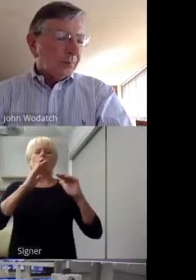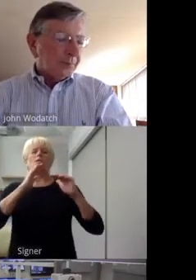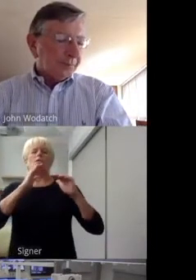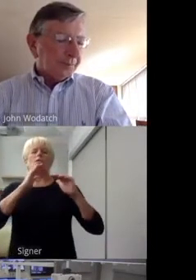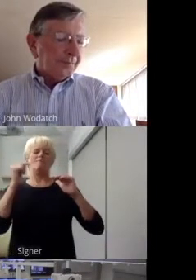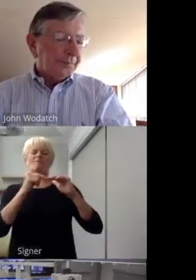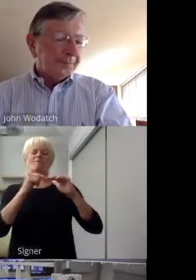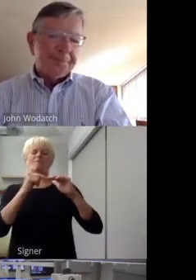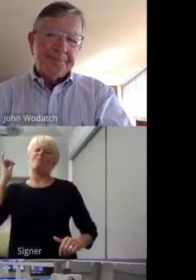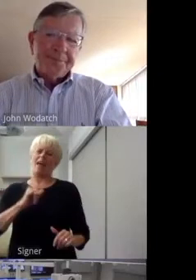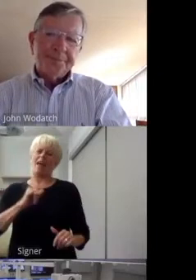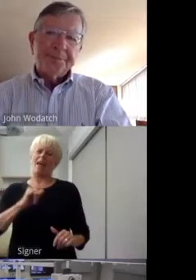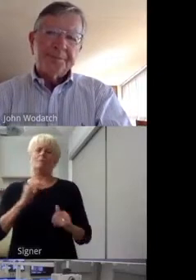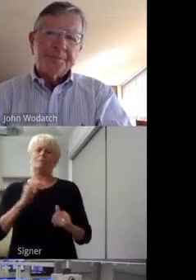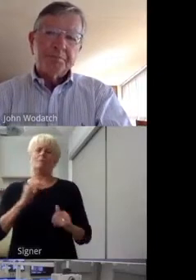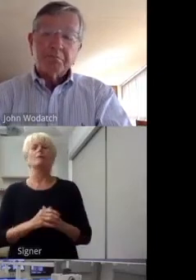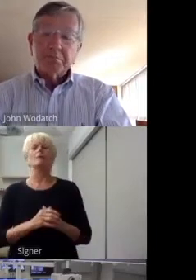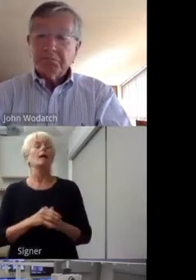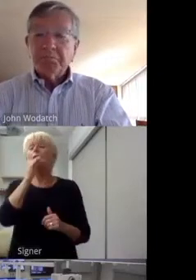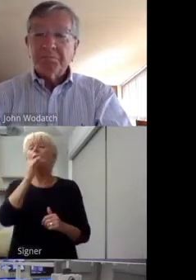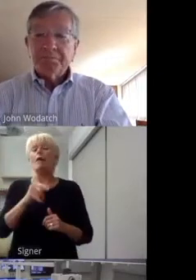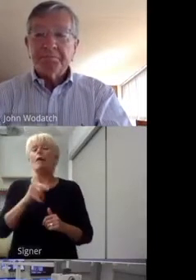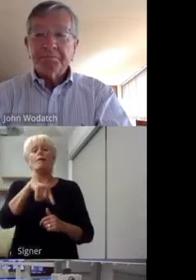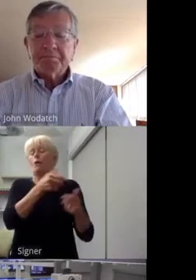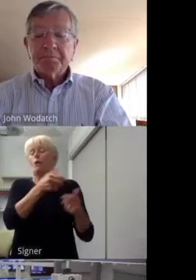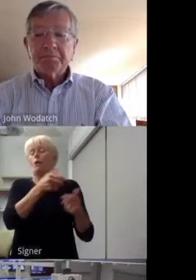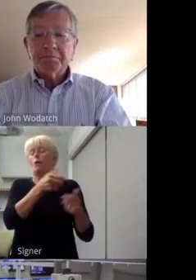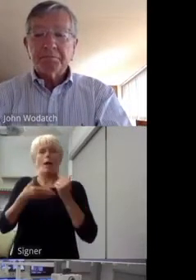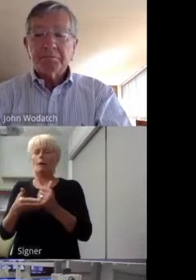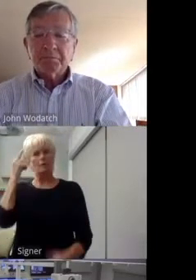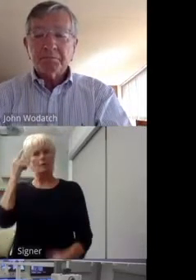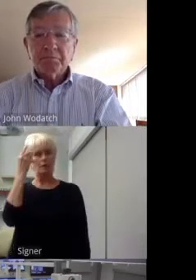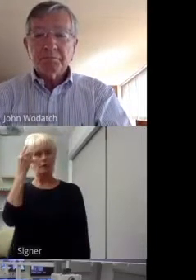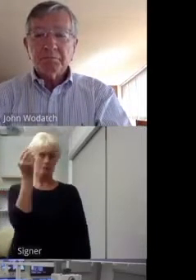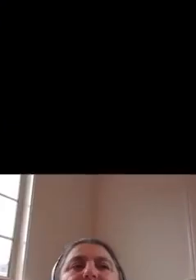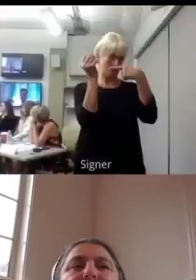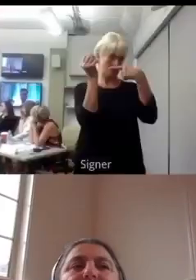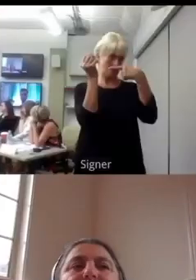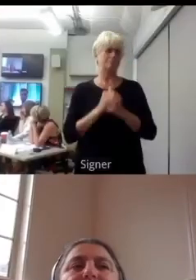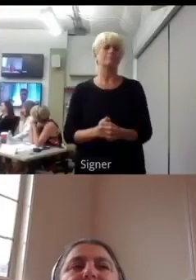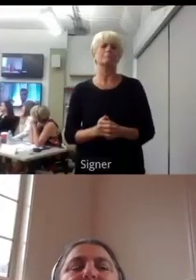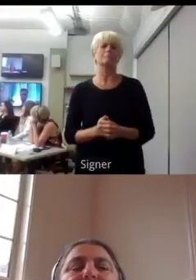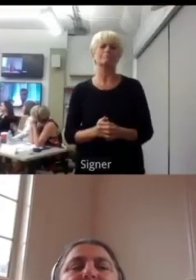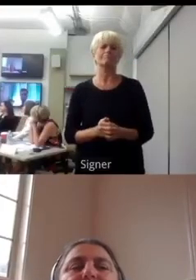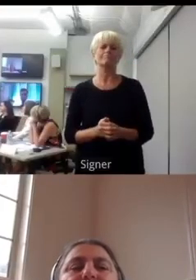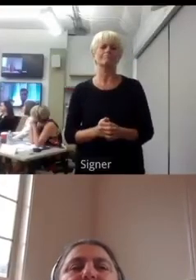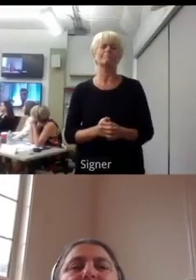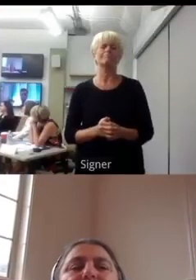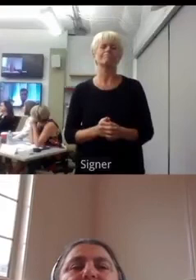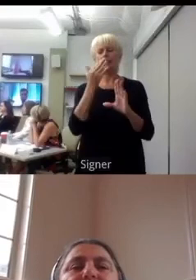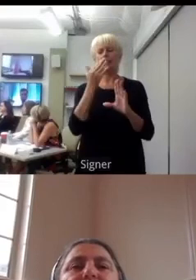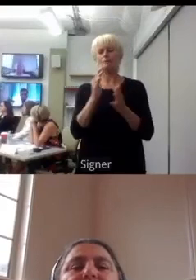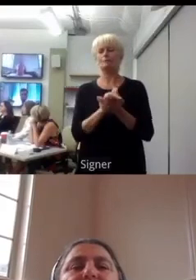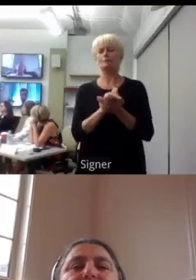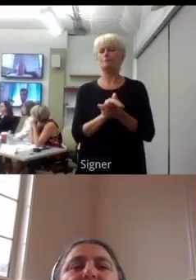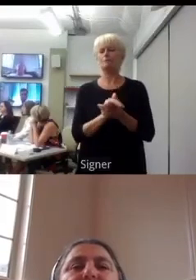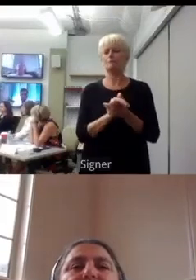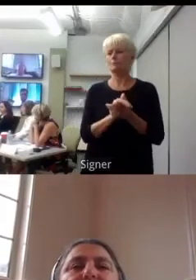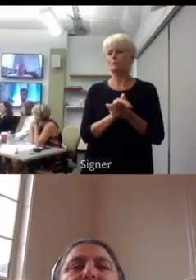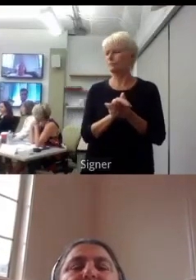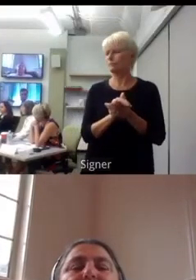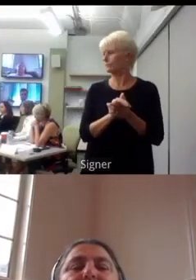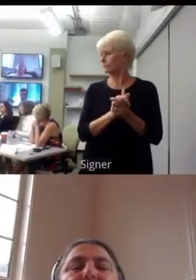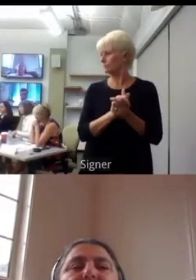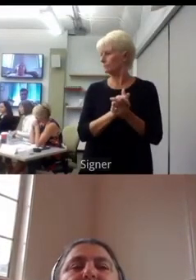people. All right, thank you very much, Thea. I want to now move us to think a little, to go broadly beyond